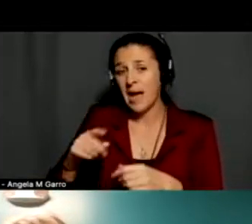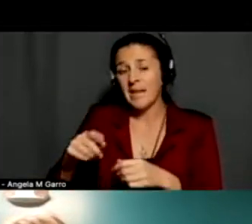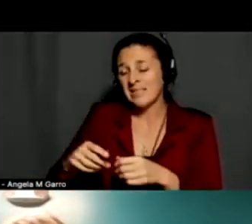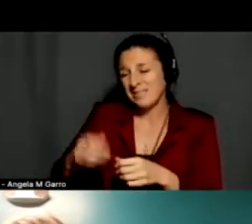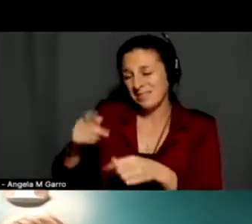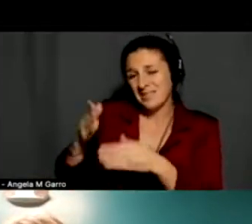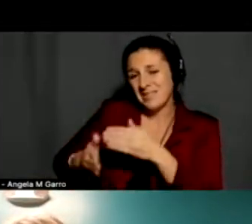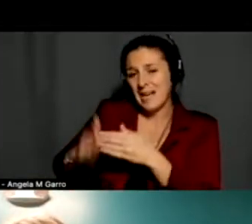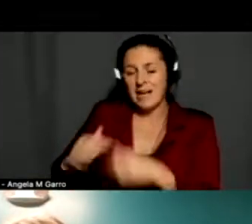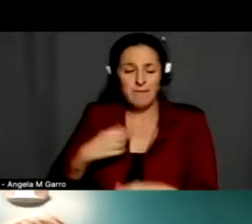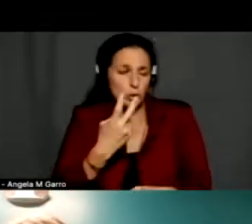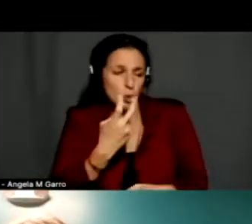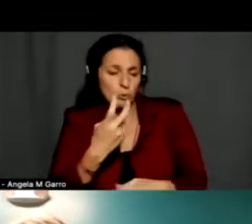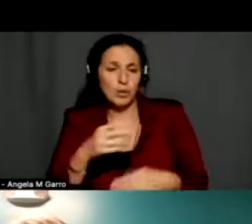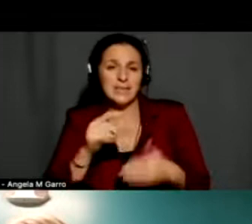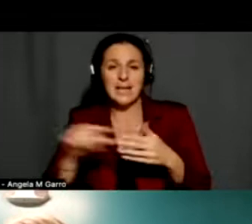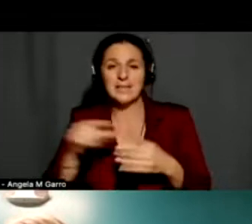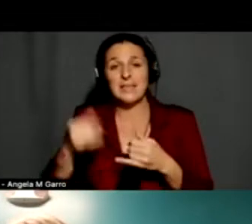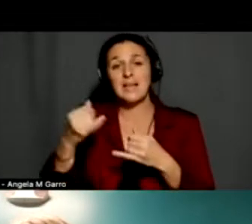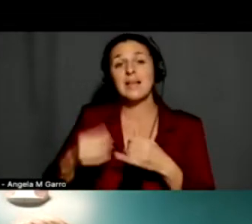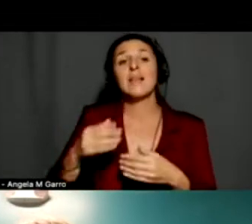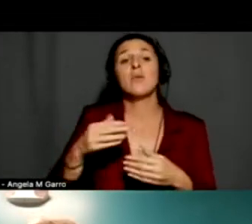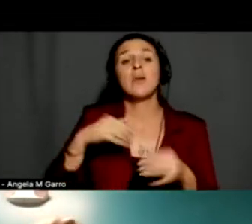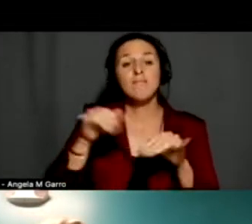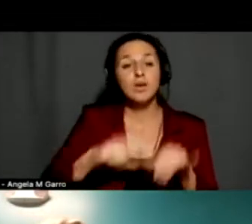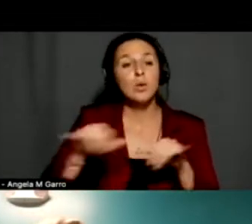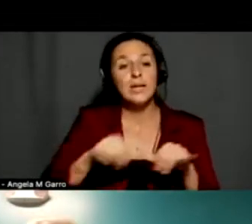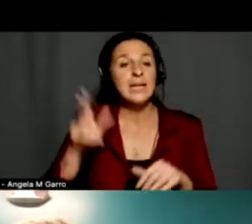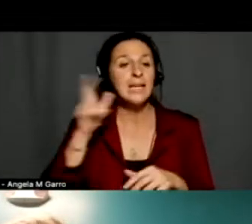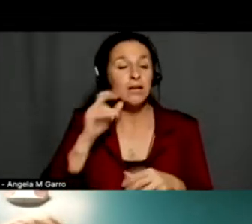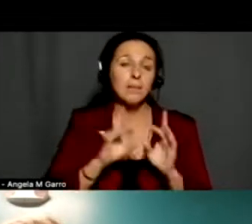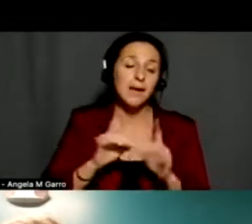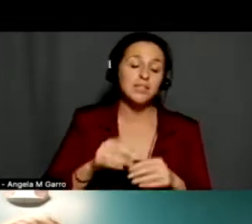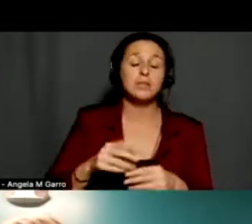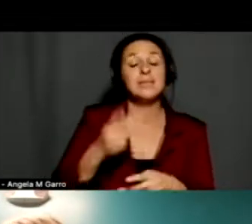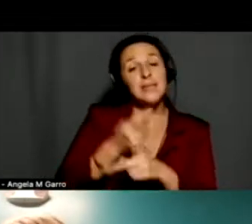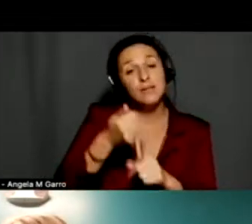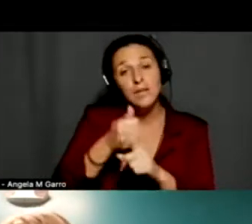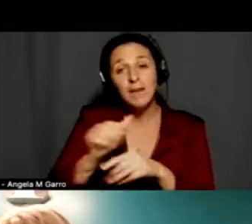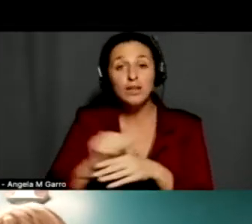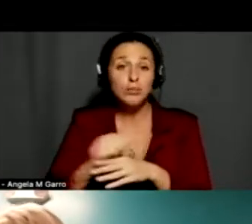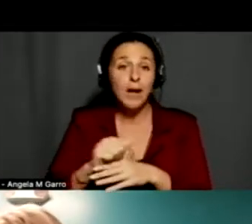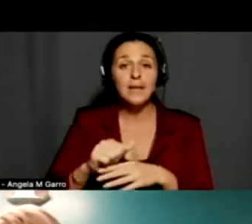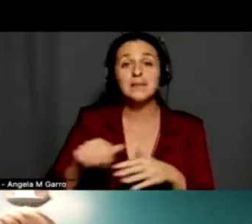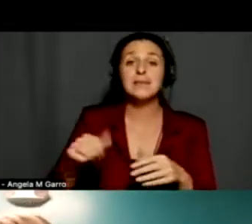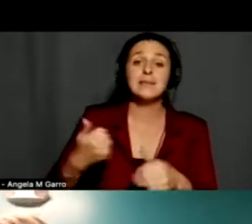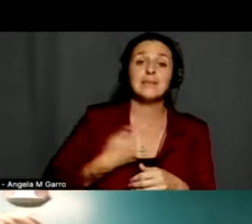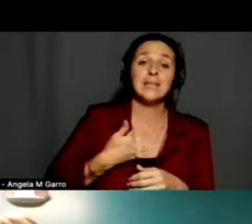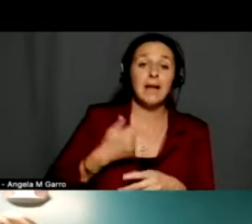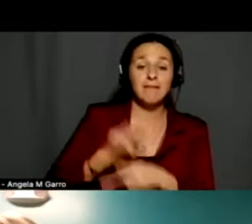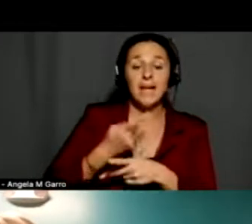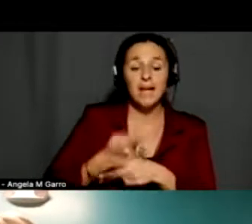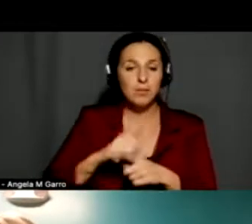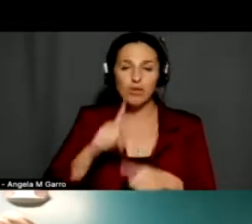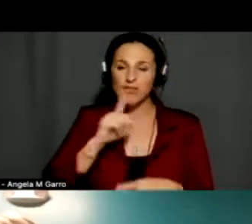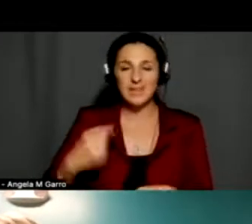sentences left. We frequently hear the message to take care of ourselves and practice self-care. The message is unhelpful and insulting when